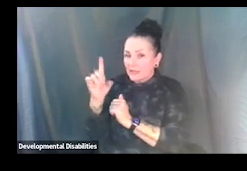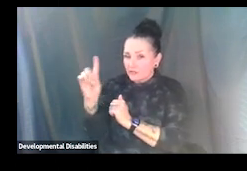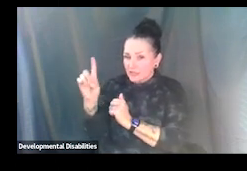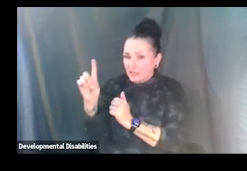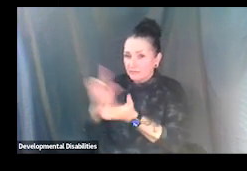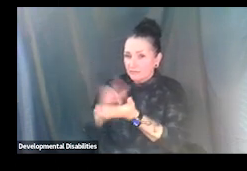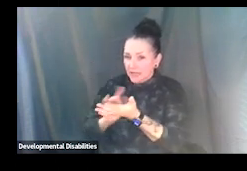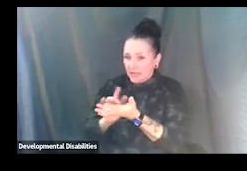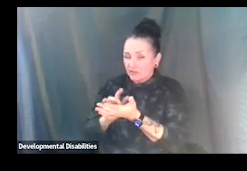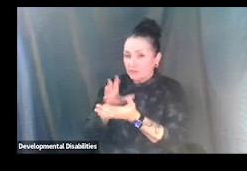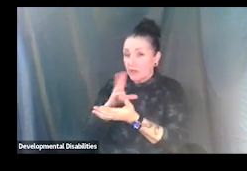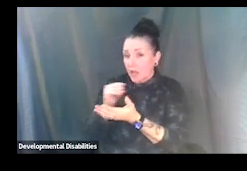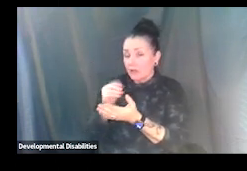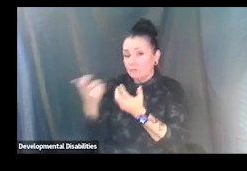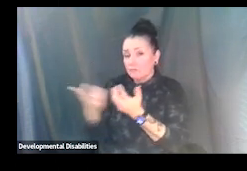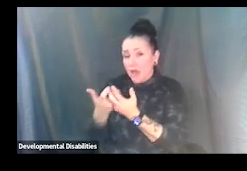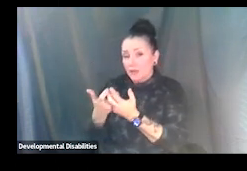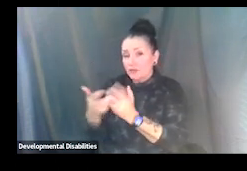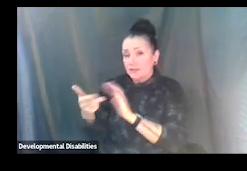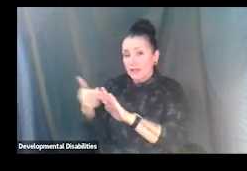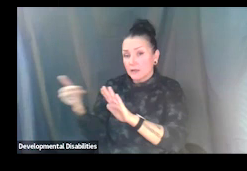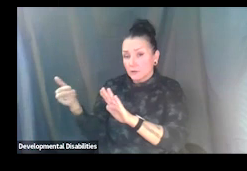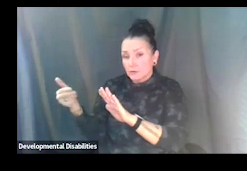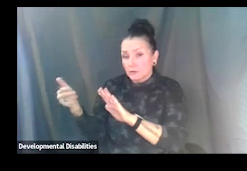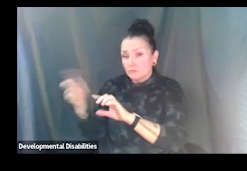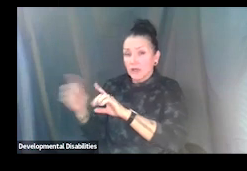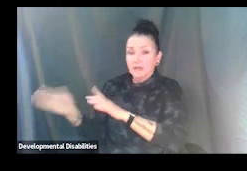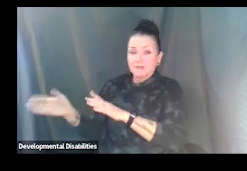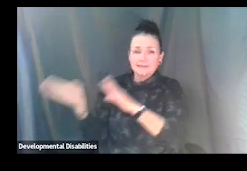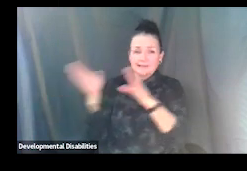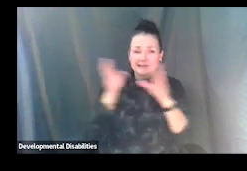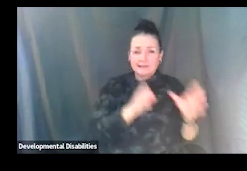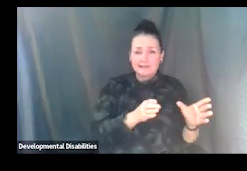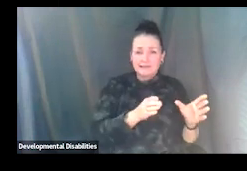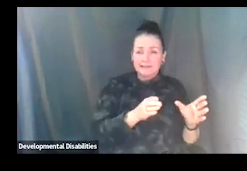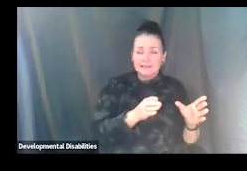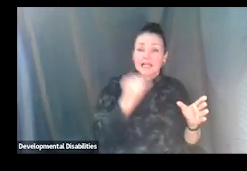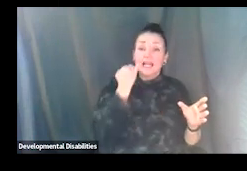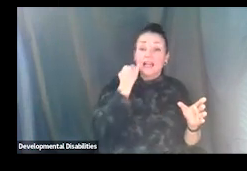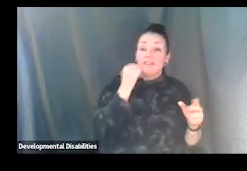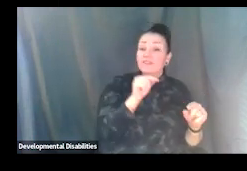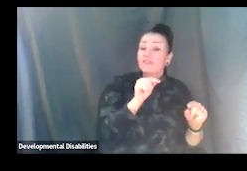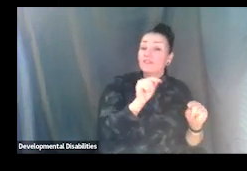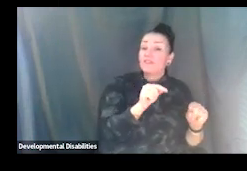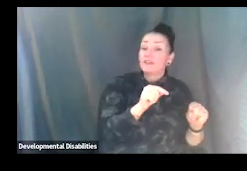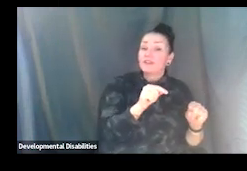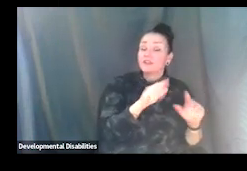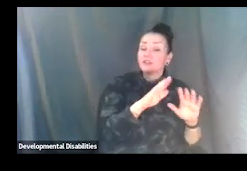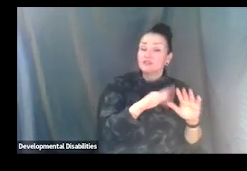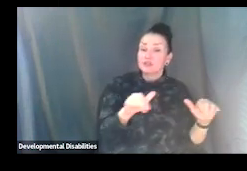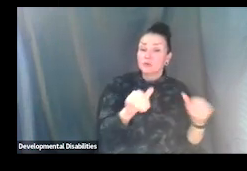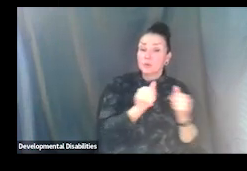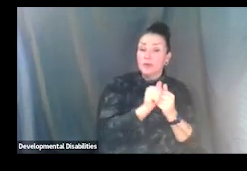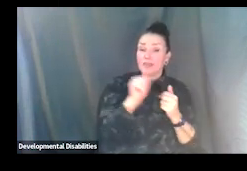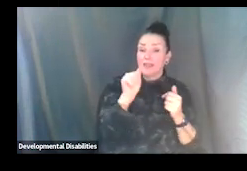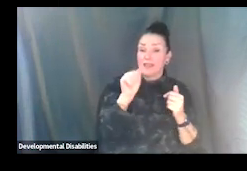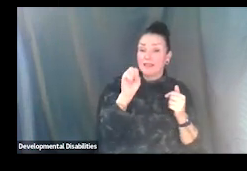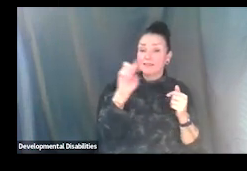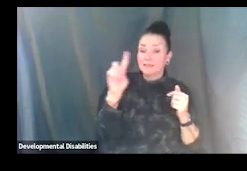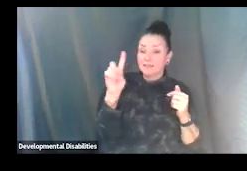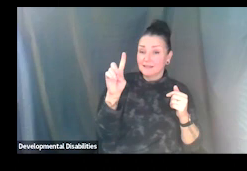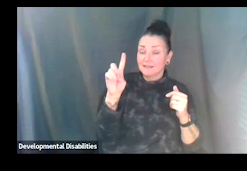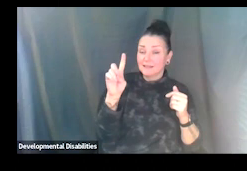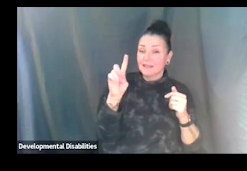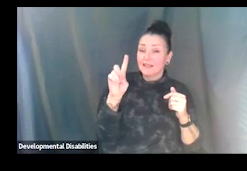is sort of this clinical dogma that the lower you go in IQ, the less effective stimulants become. It's something that really hasn't been